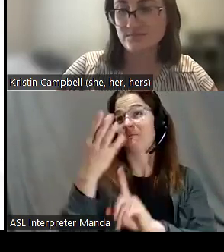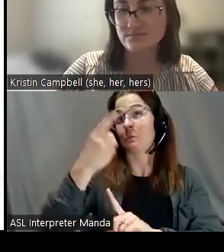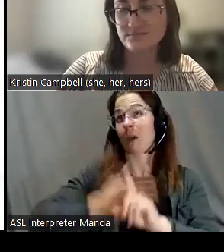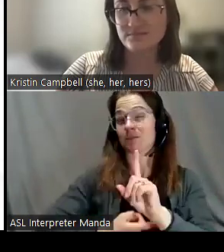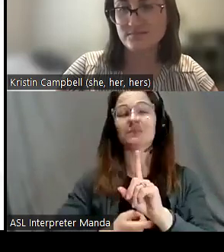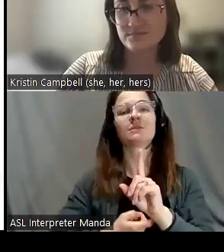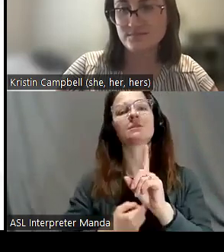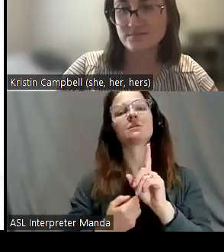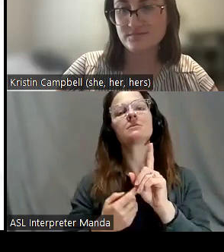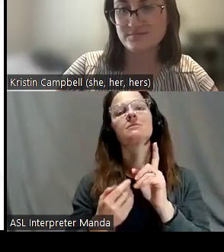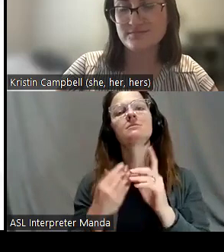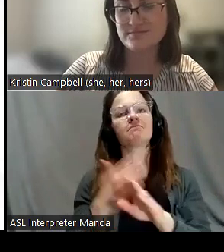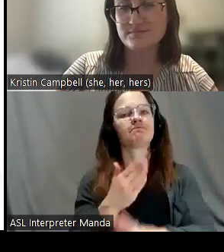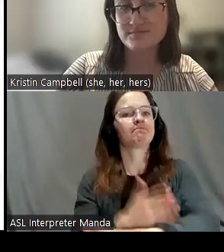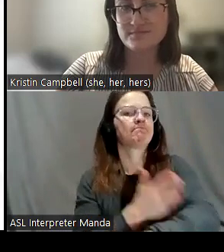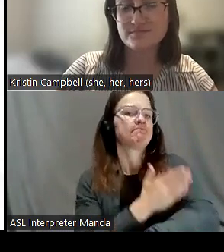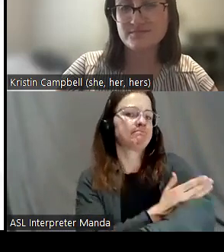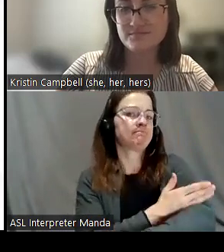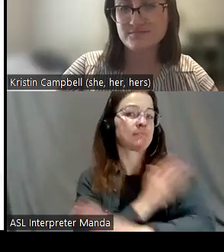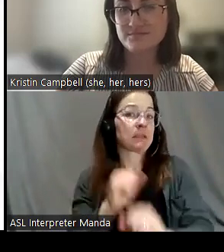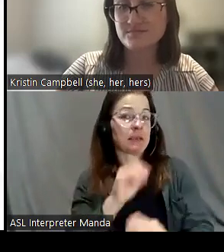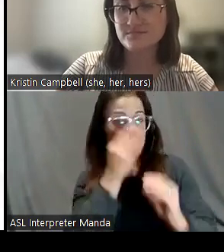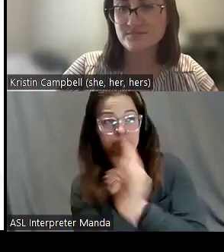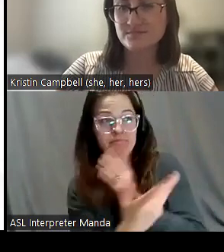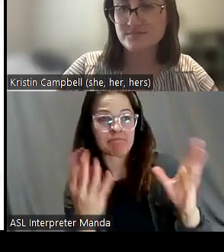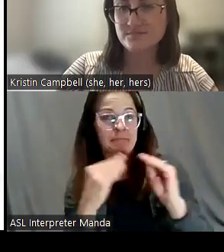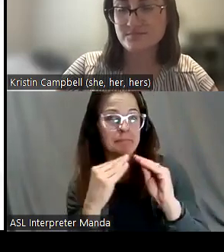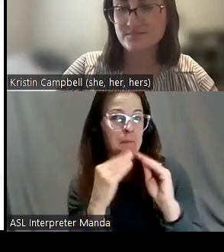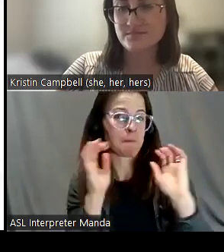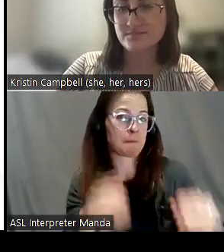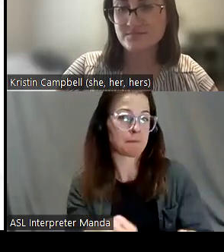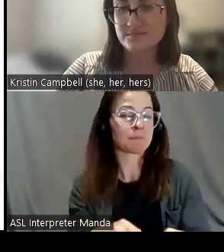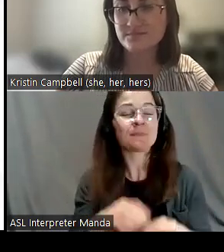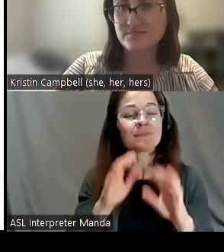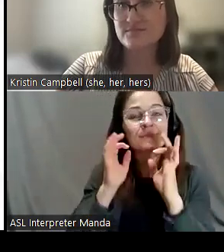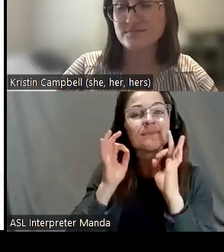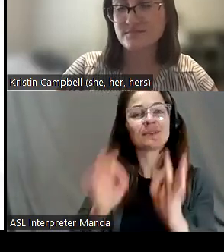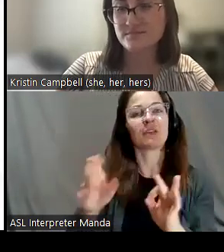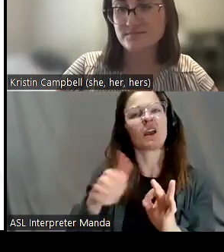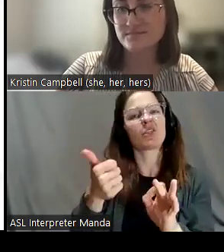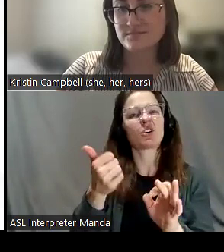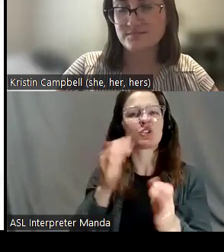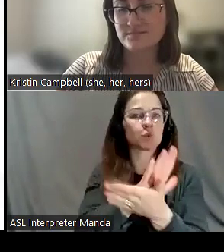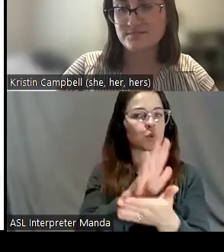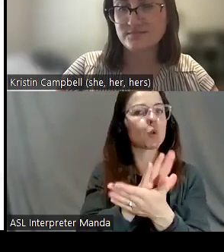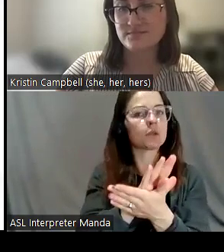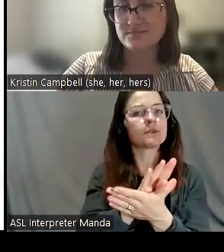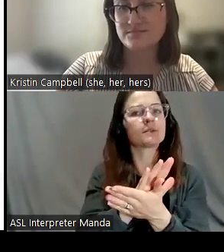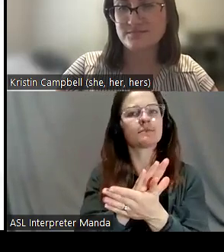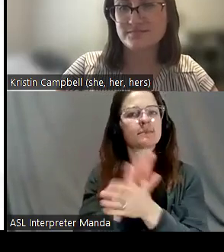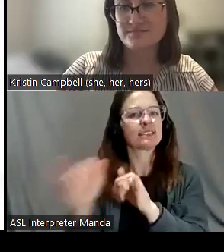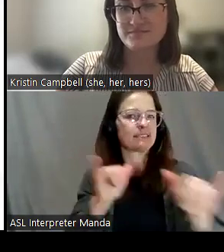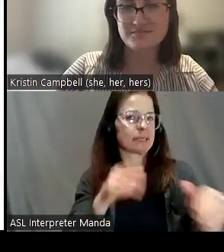more progress to maybe report about around that. And certainly lots of other institutions are also working in that direction as